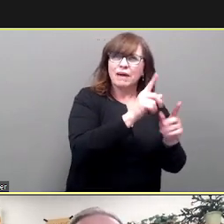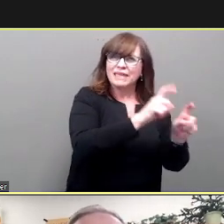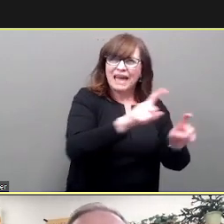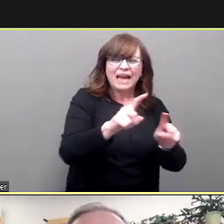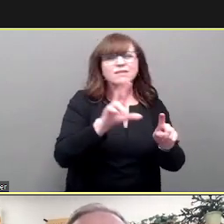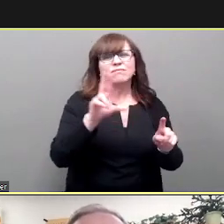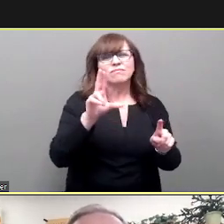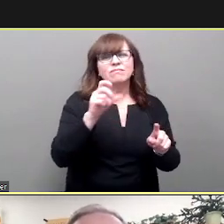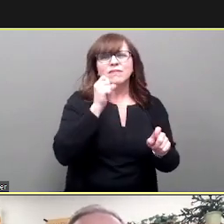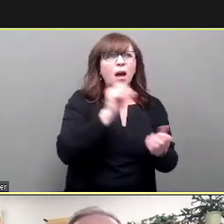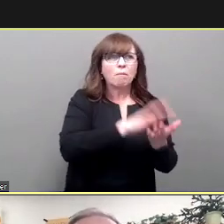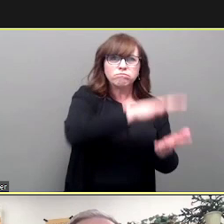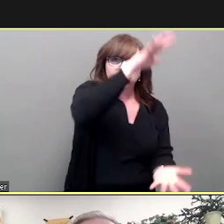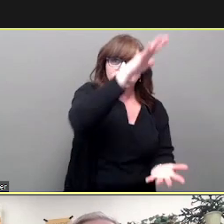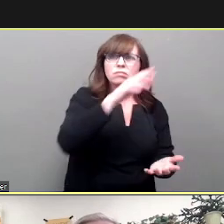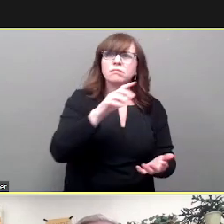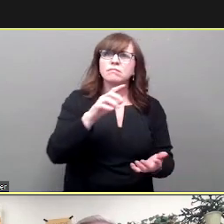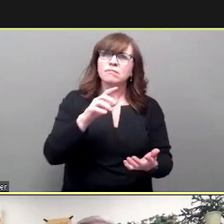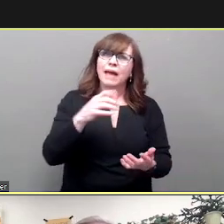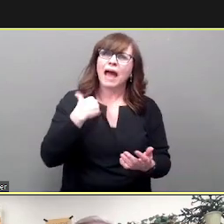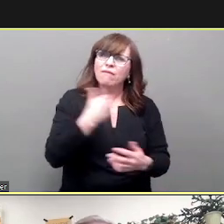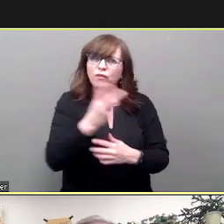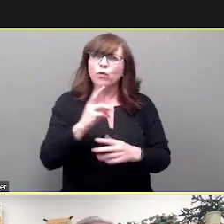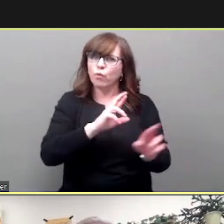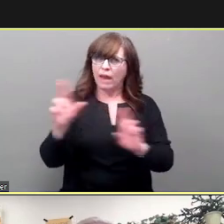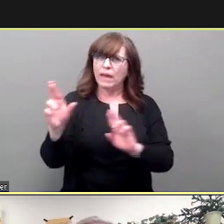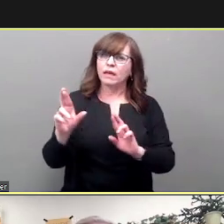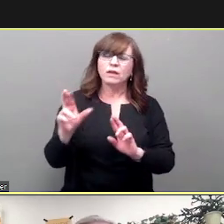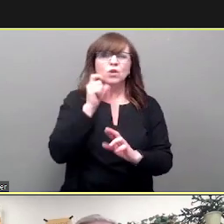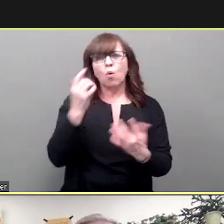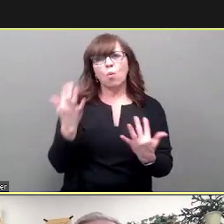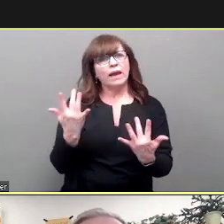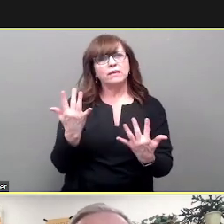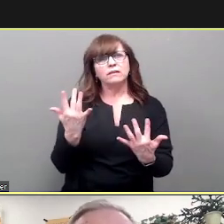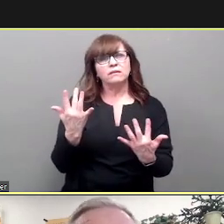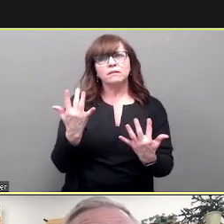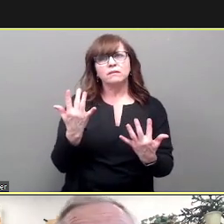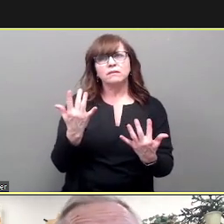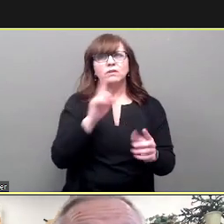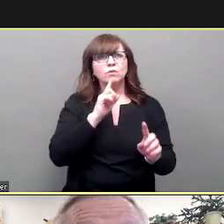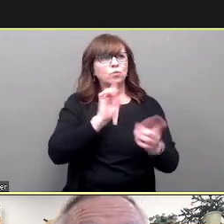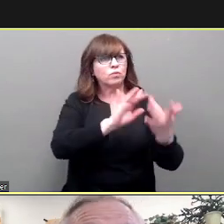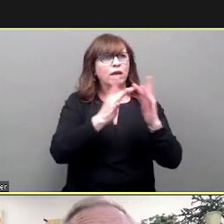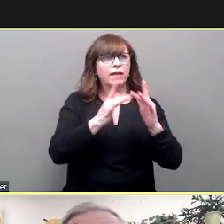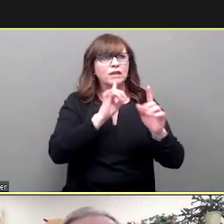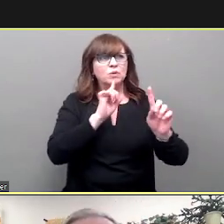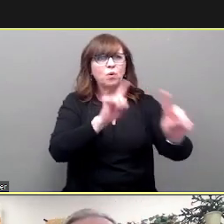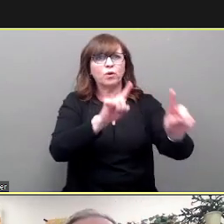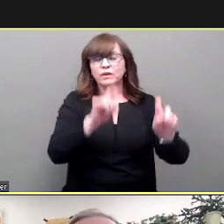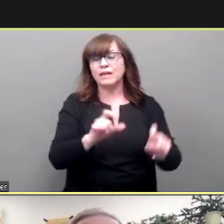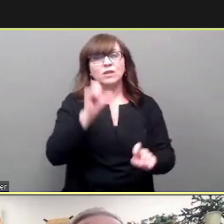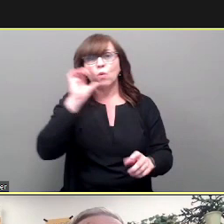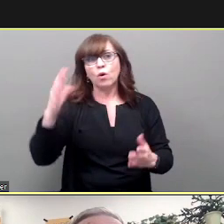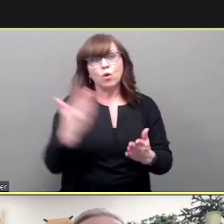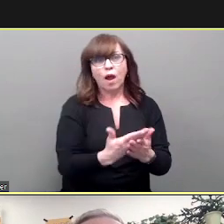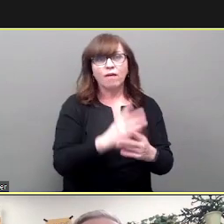Don't wait till you're having symptoms to go online to order your test, because it's not going to come in time